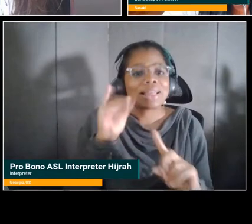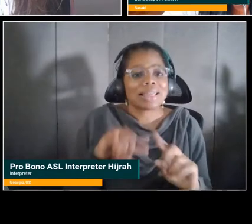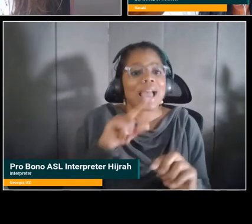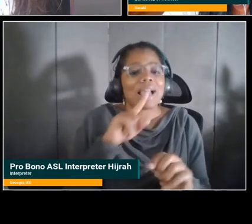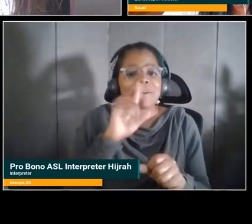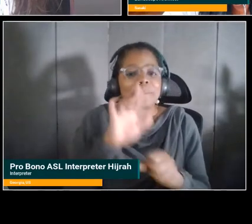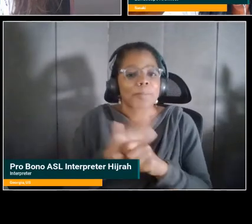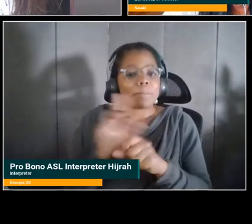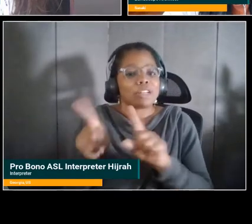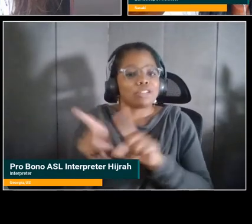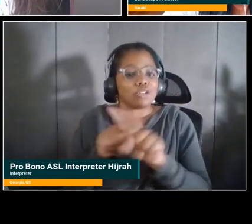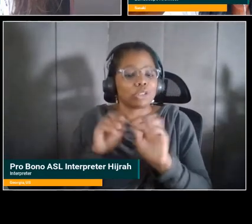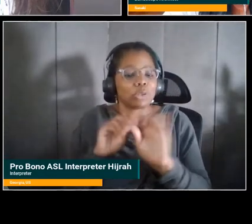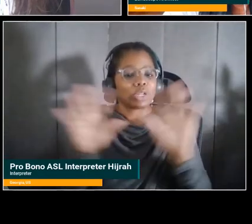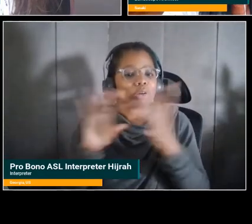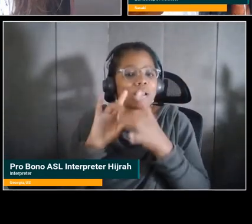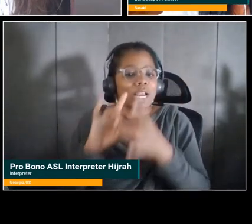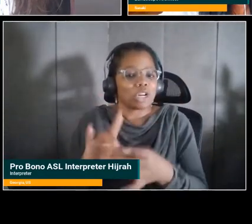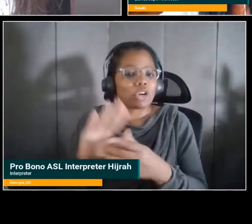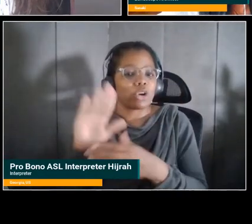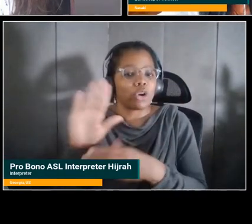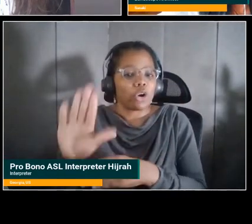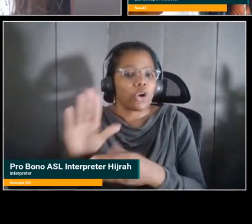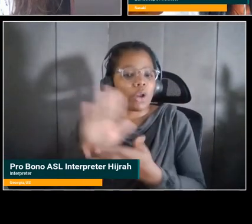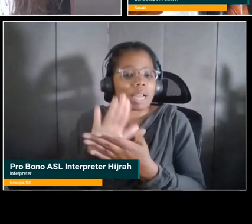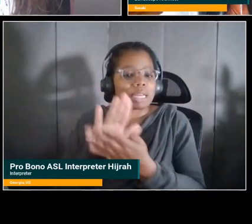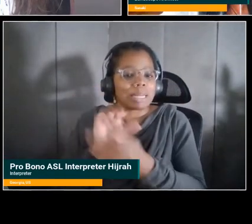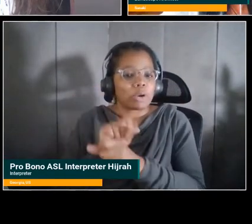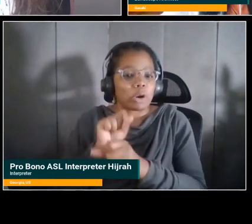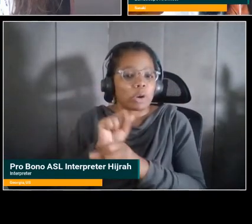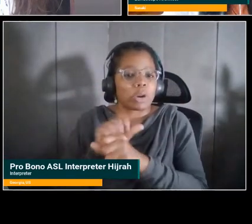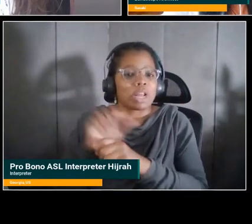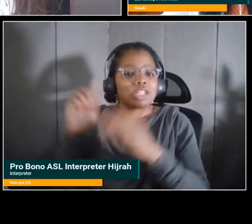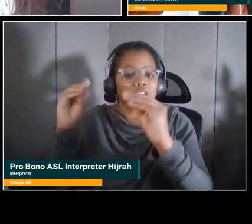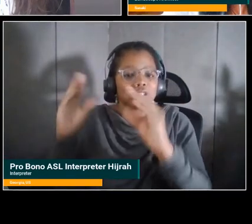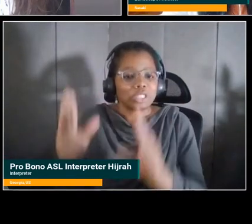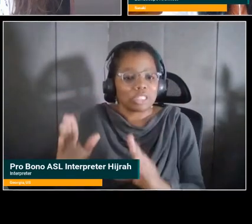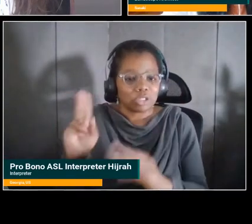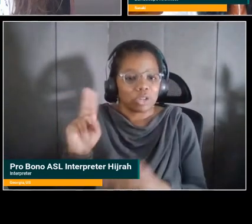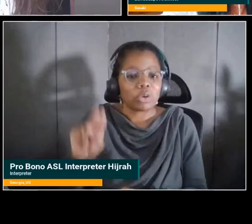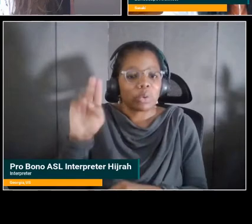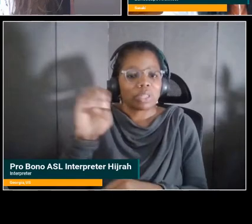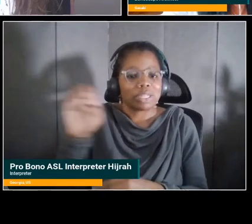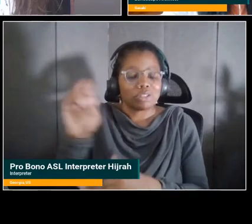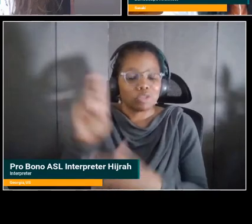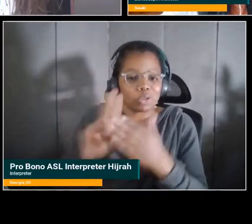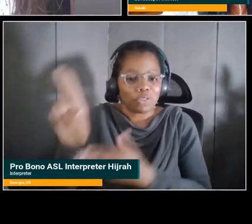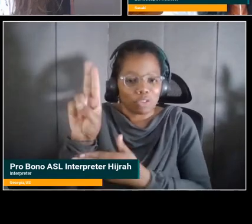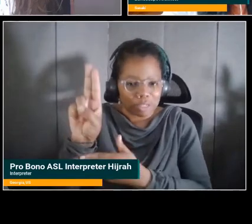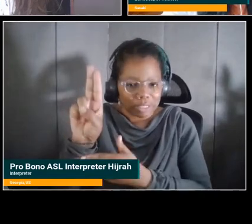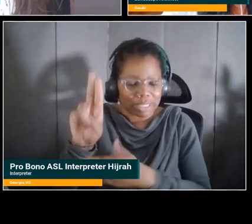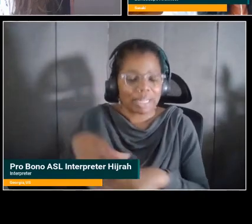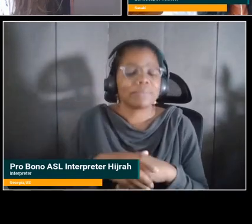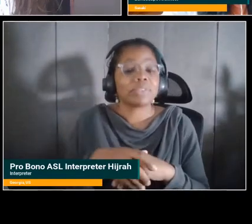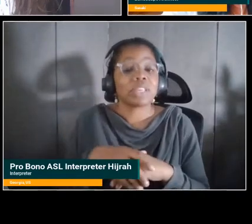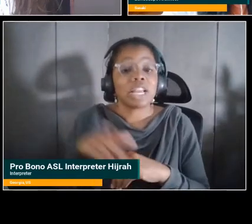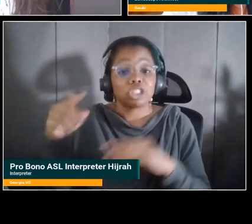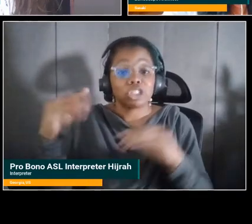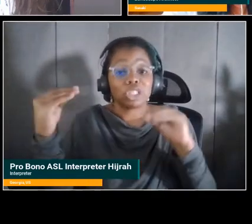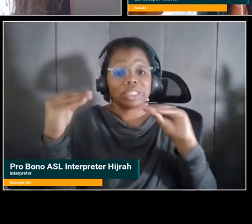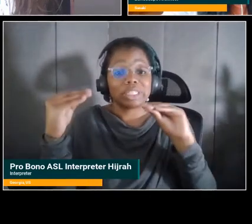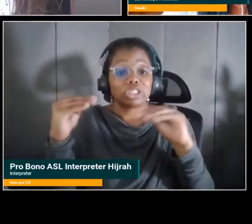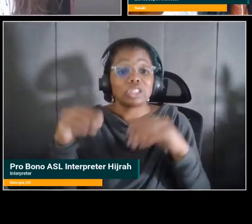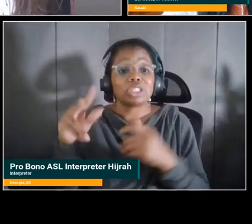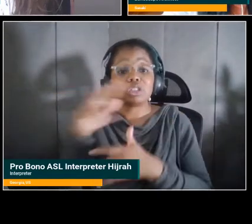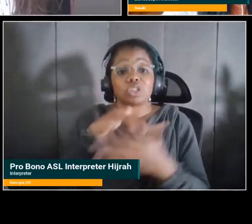in her academic work as an adjunct professor at Northeastern University's Sustainable Urban Environments Program, where she teaches